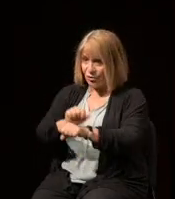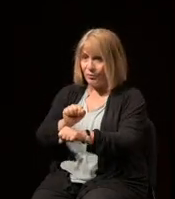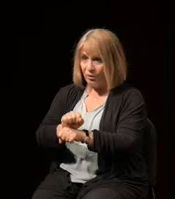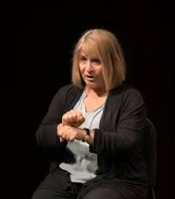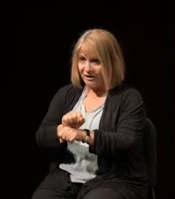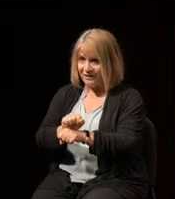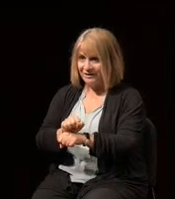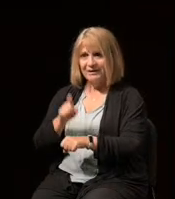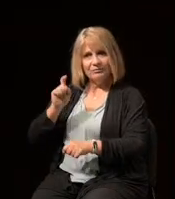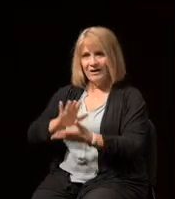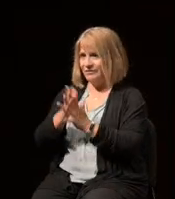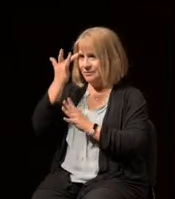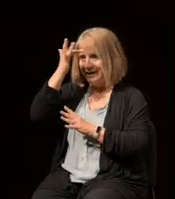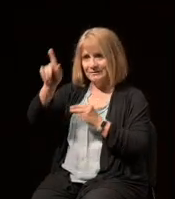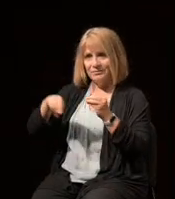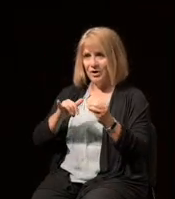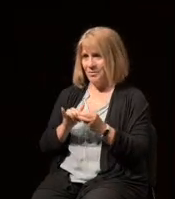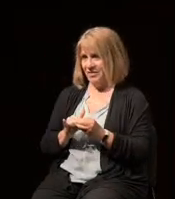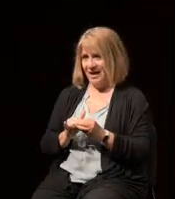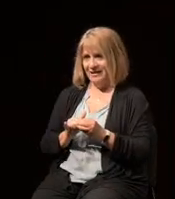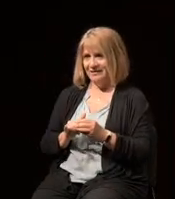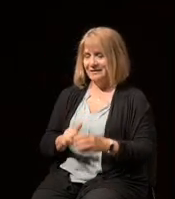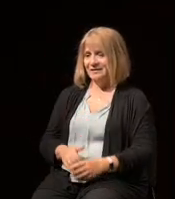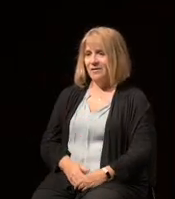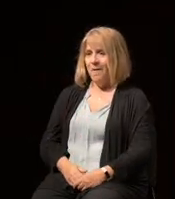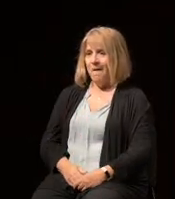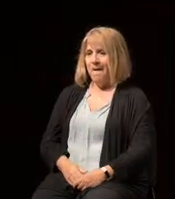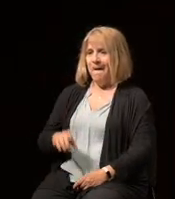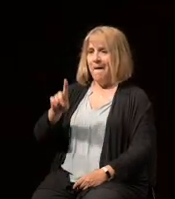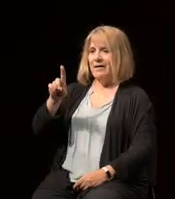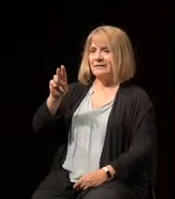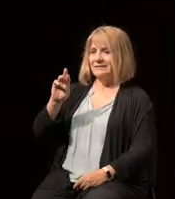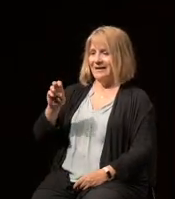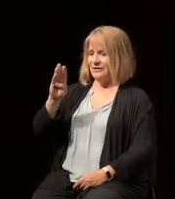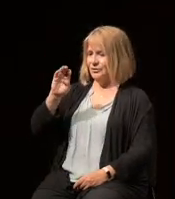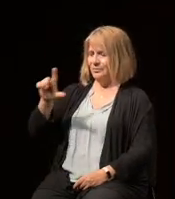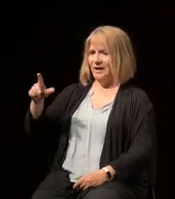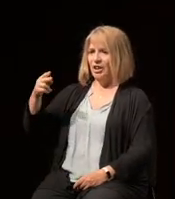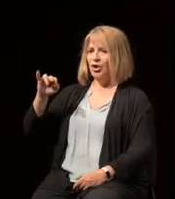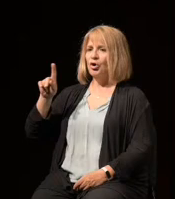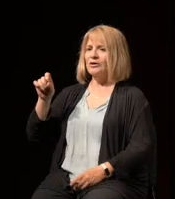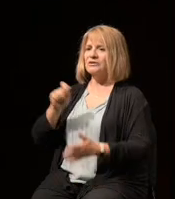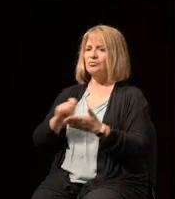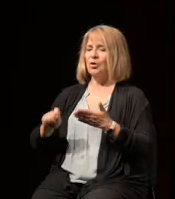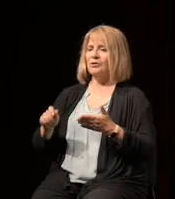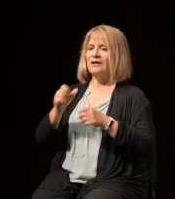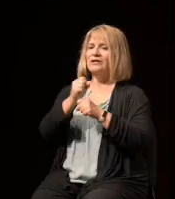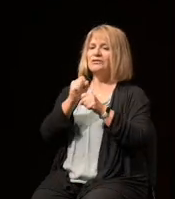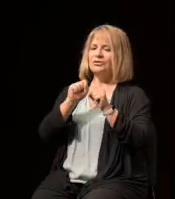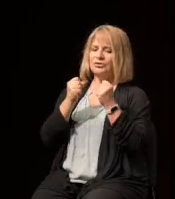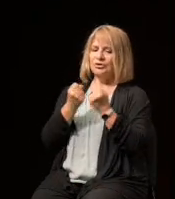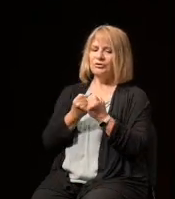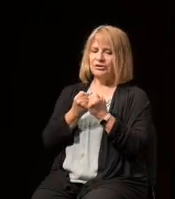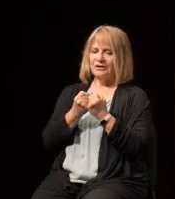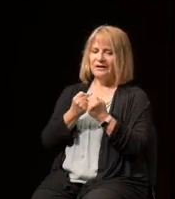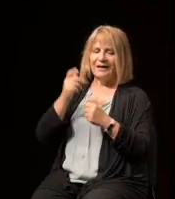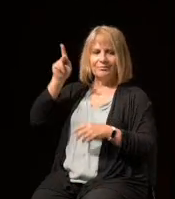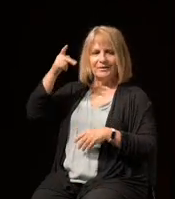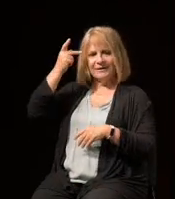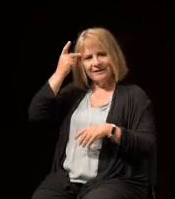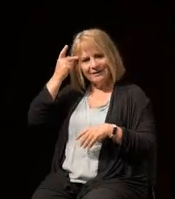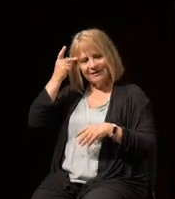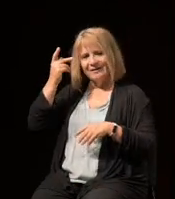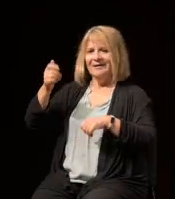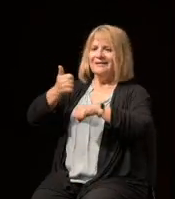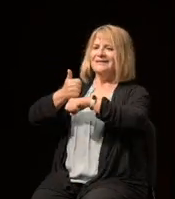to get smart about it, you know. As Dr. Bell Hooks wrote, social and political constructions of oppression and discrimination against women